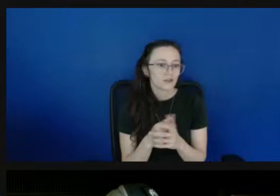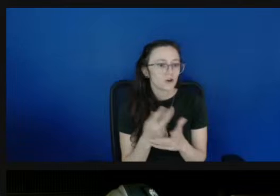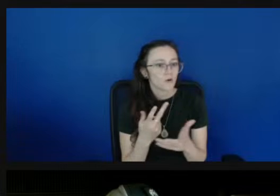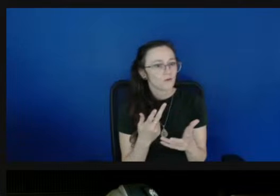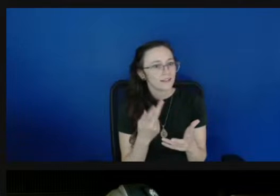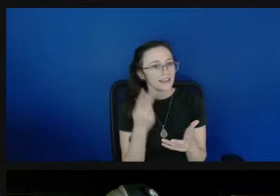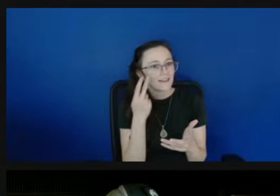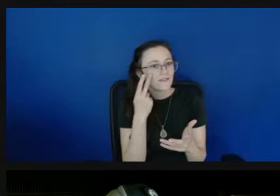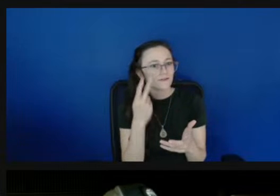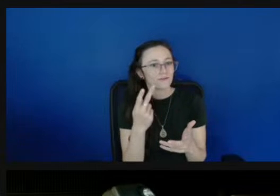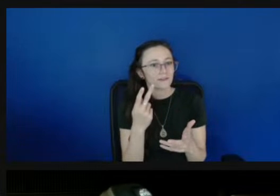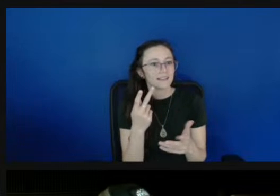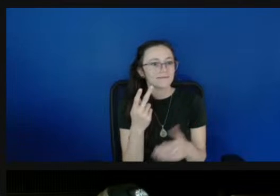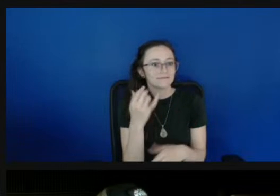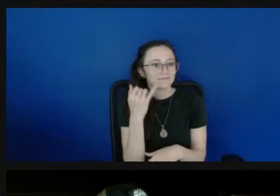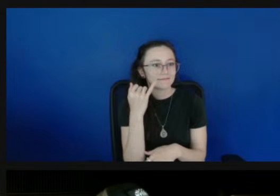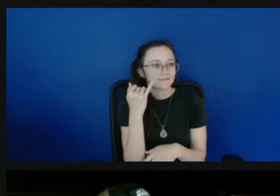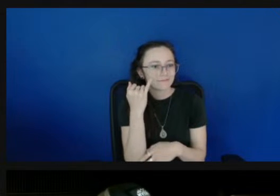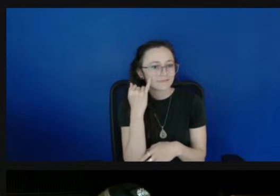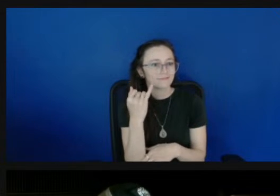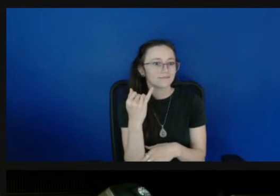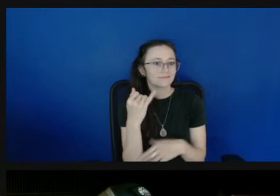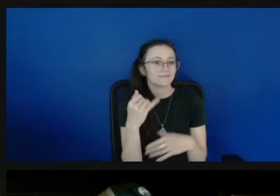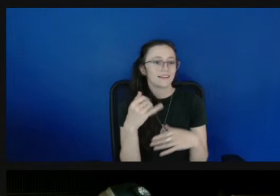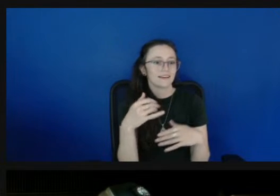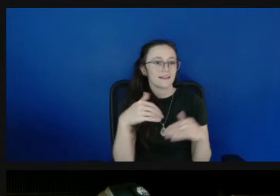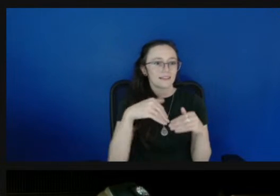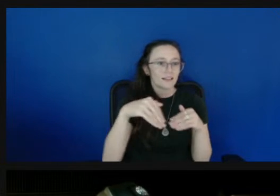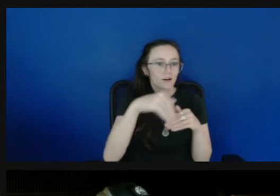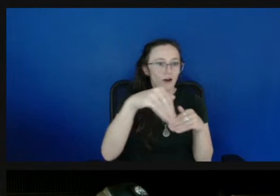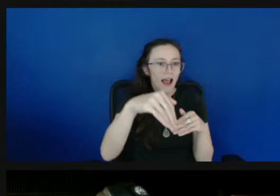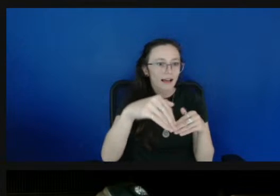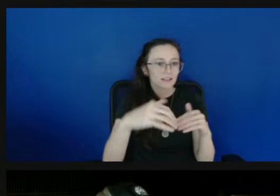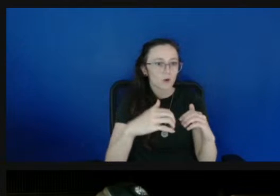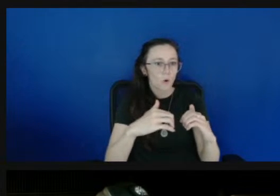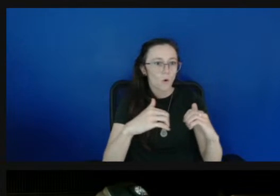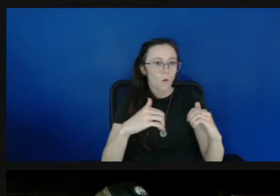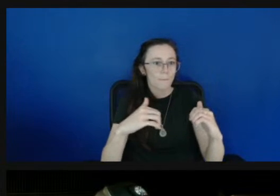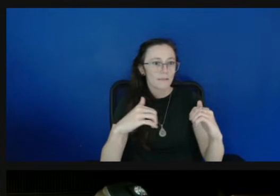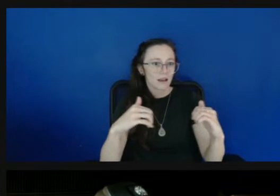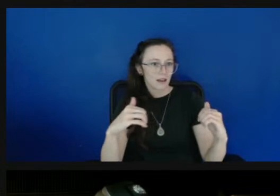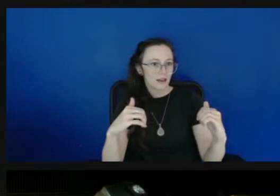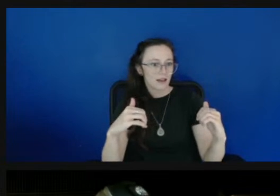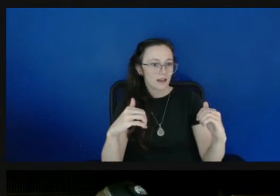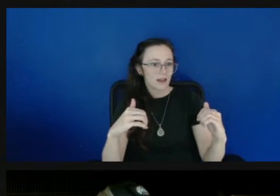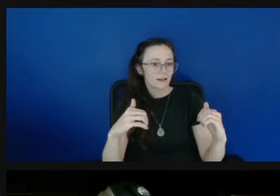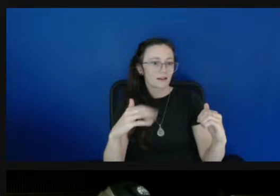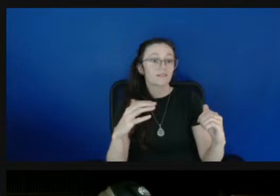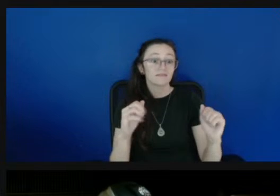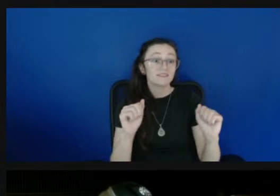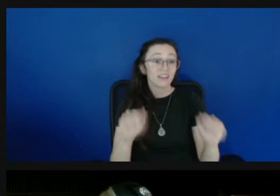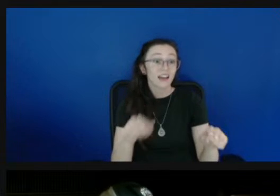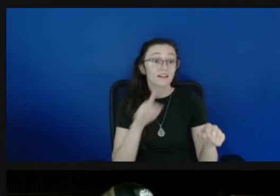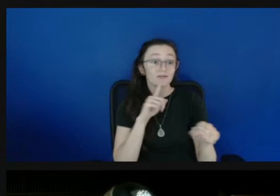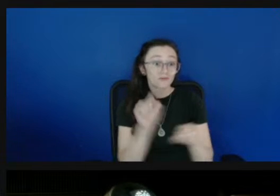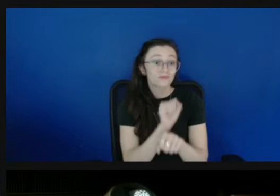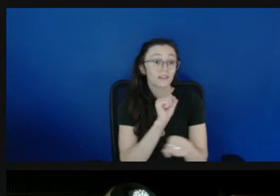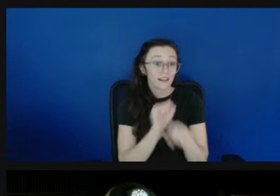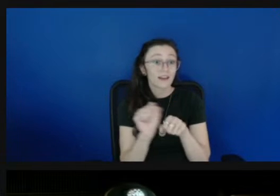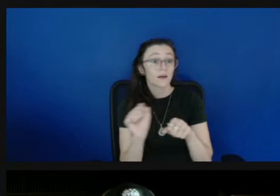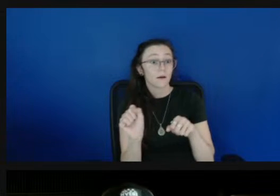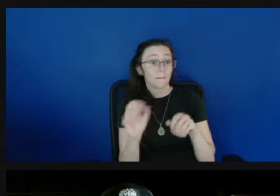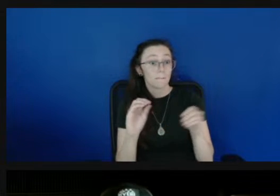it starts opening, and then that means it's pushing on the magma slightly differently, maybe slightly less in this area and slightly more in that area, then it can actually move since it's still liquid in